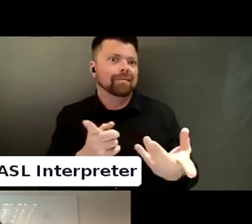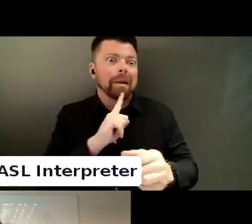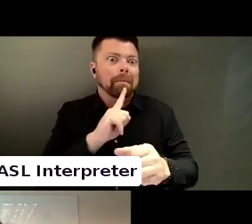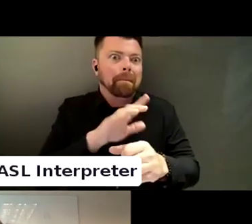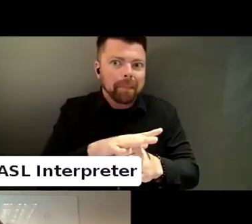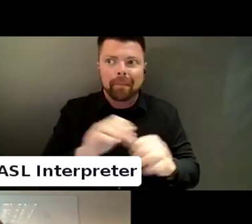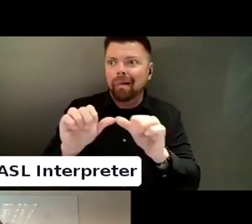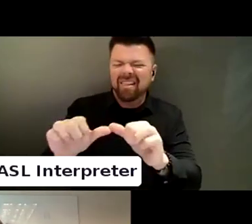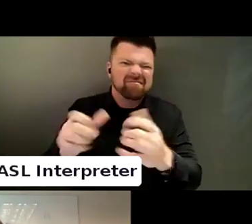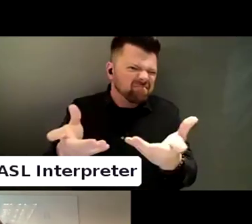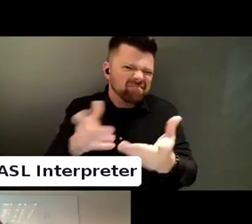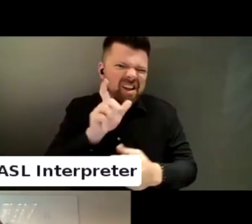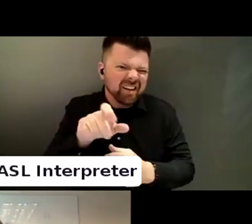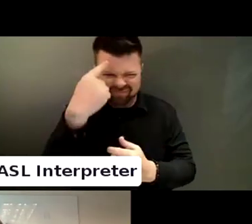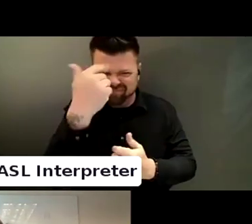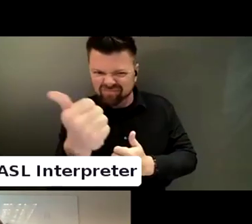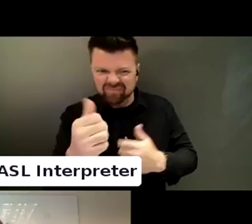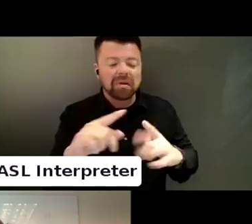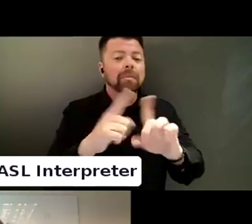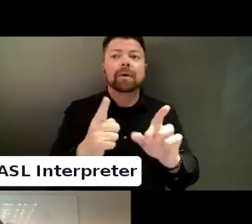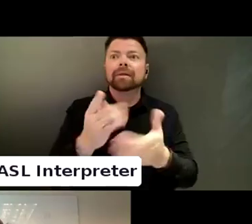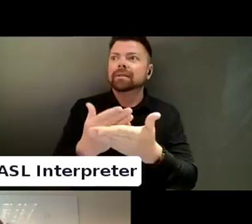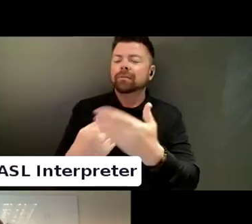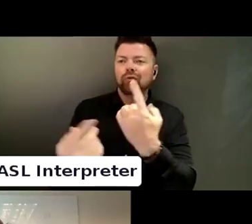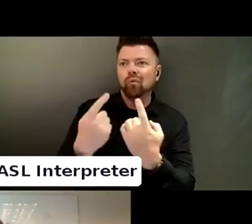your presentation is you had talked about the motor